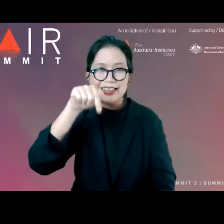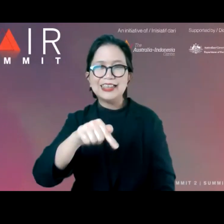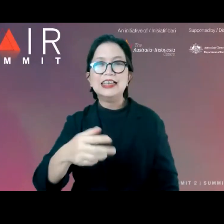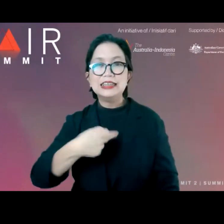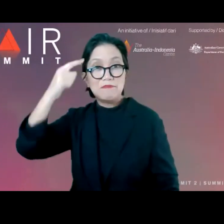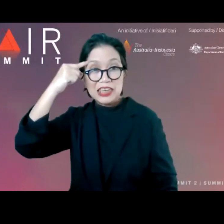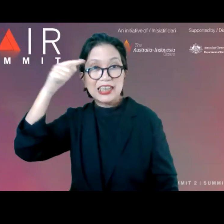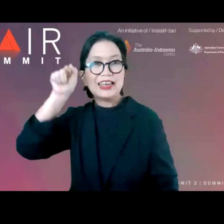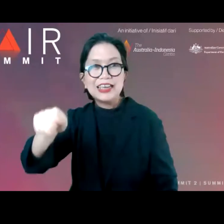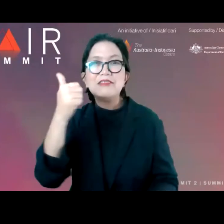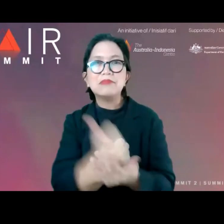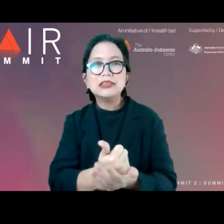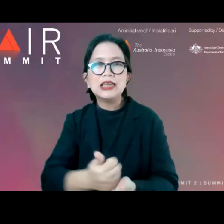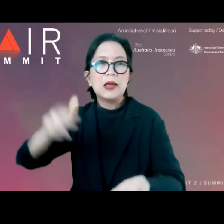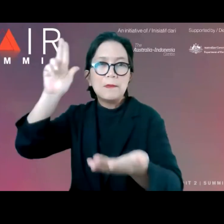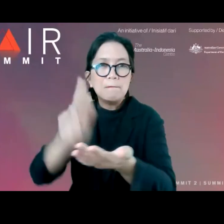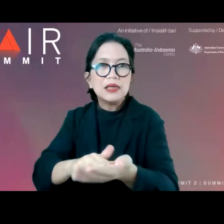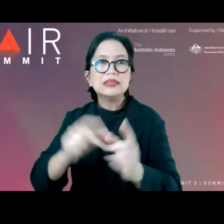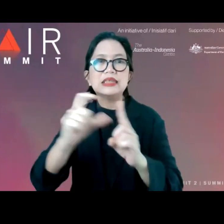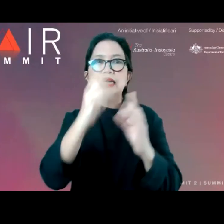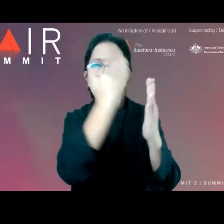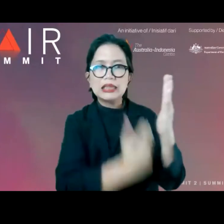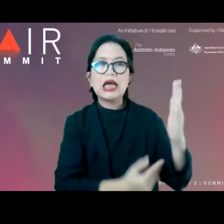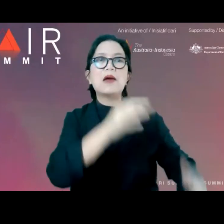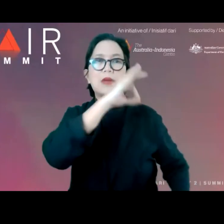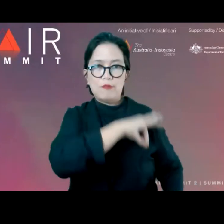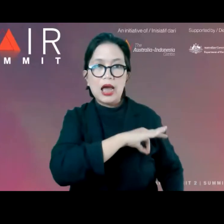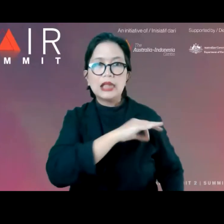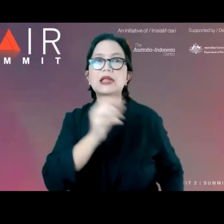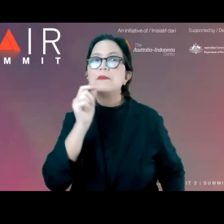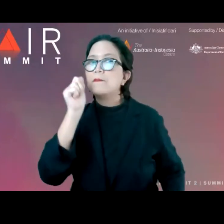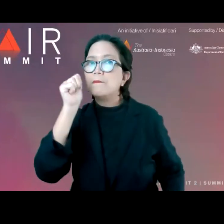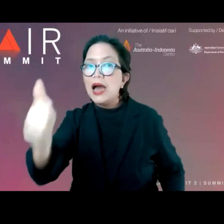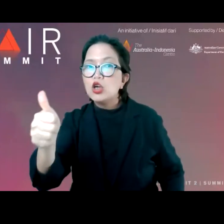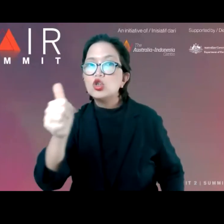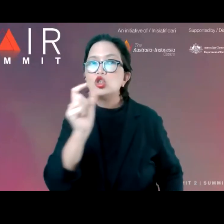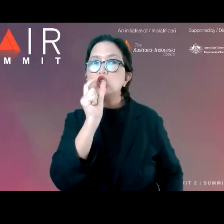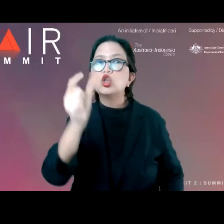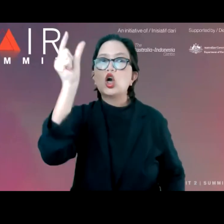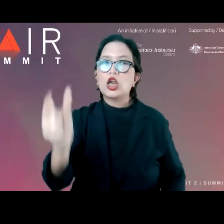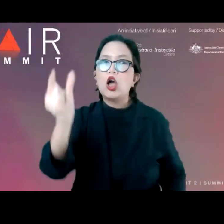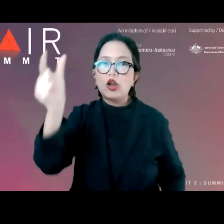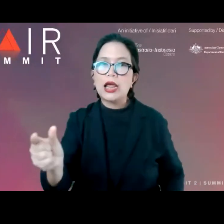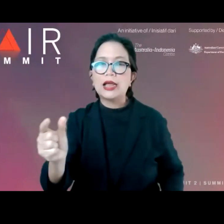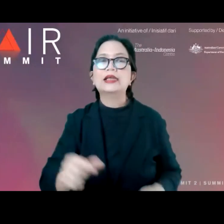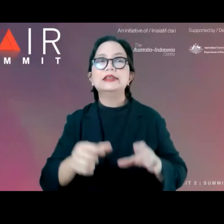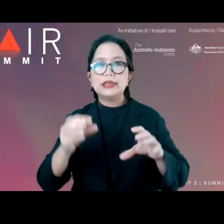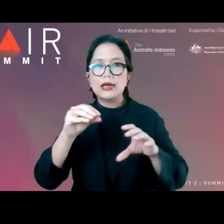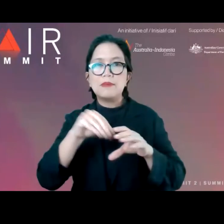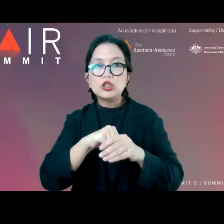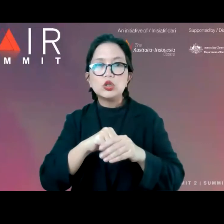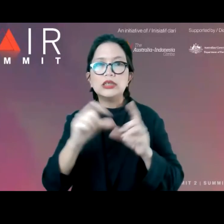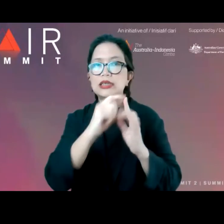data useful to the people who are putting the data in. Otherwise, I'm sure everybody is familiar with the expression GIGO,